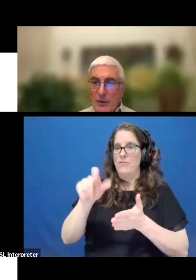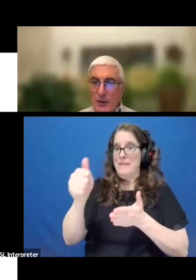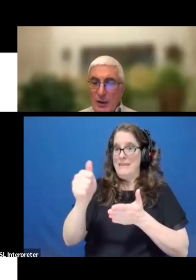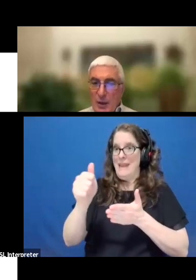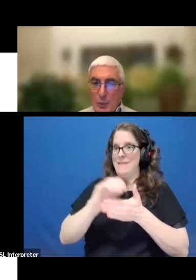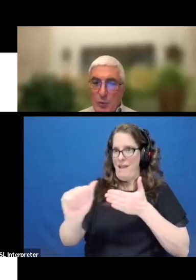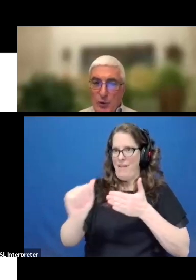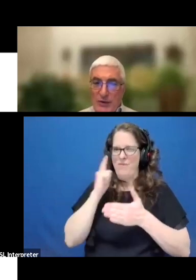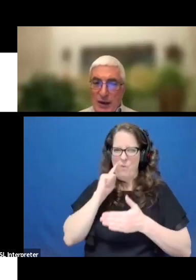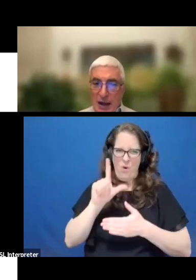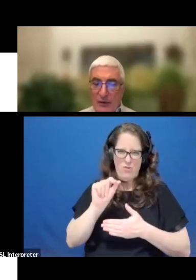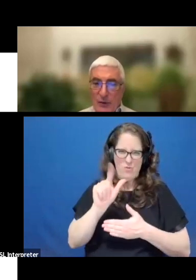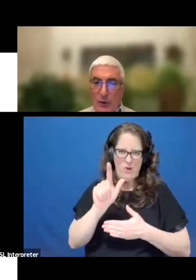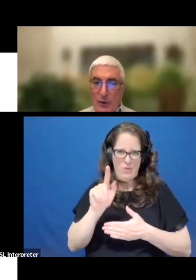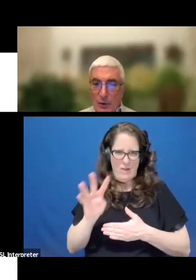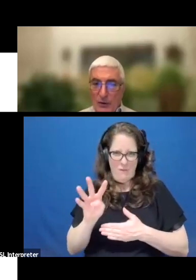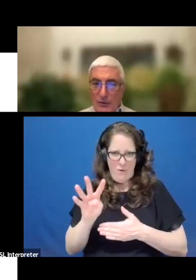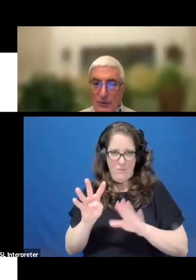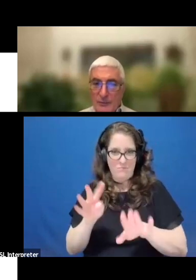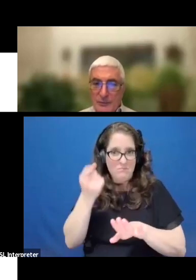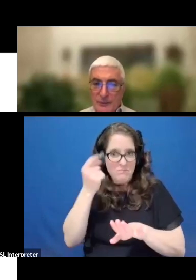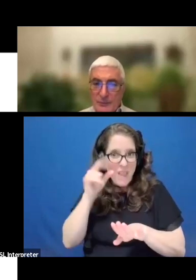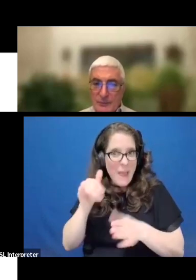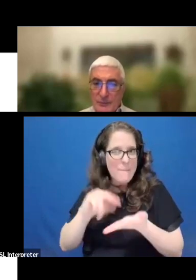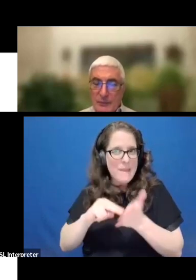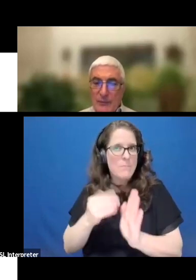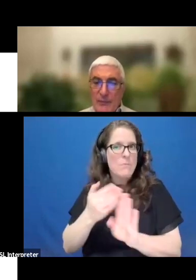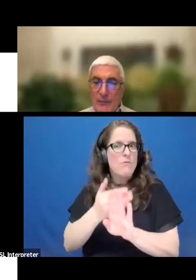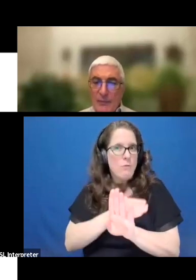$1,110 in pre-tax earnings.